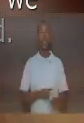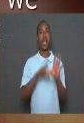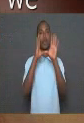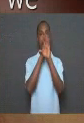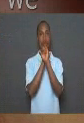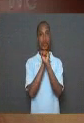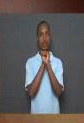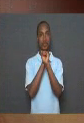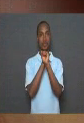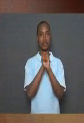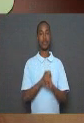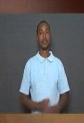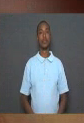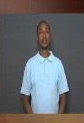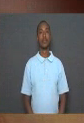Time's up!